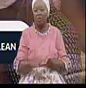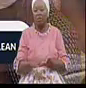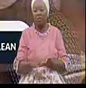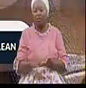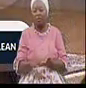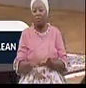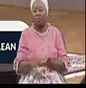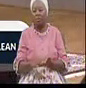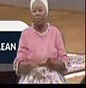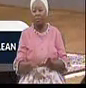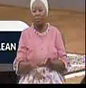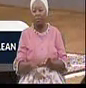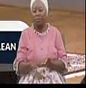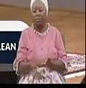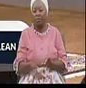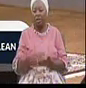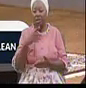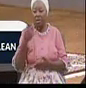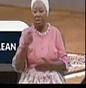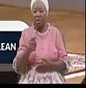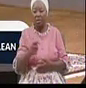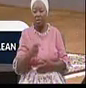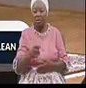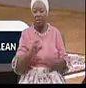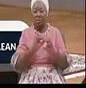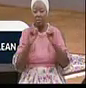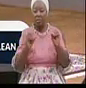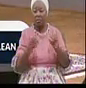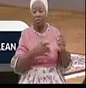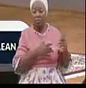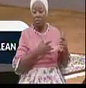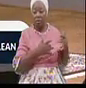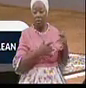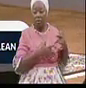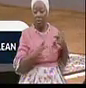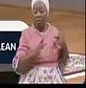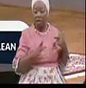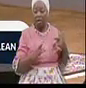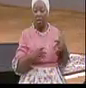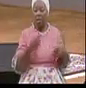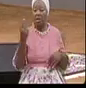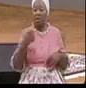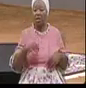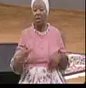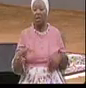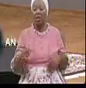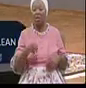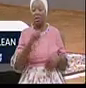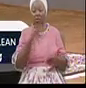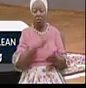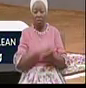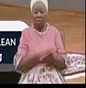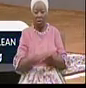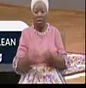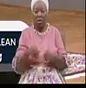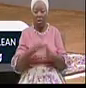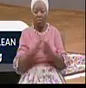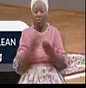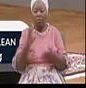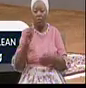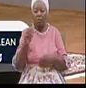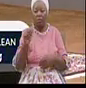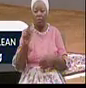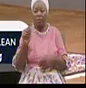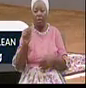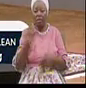internally unclean. Matthew chapter 12, verse 43.